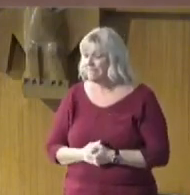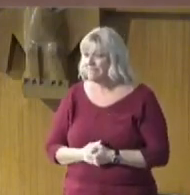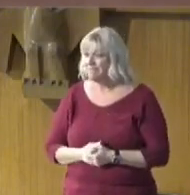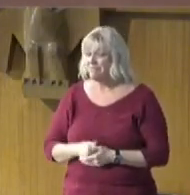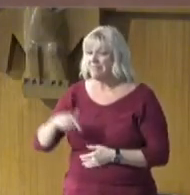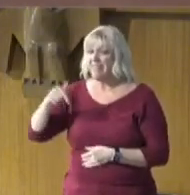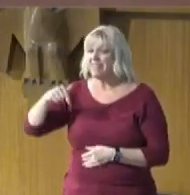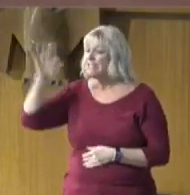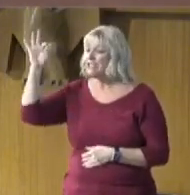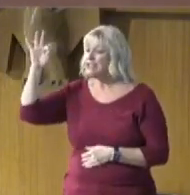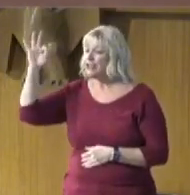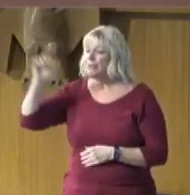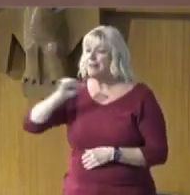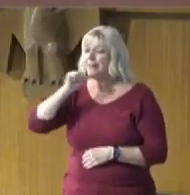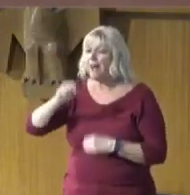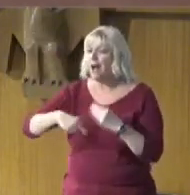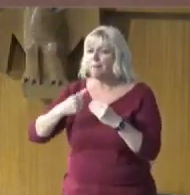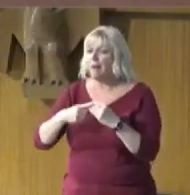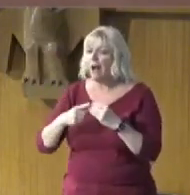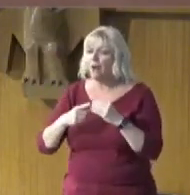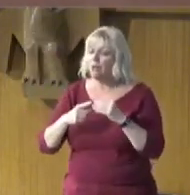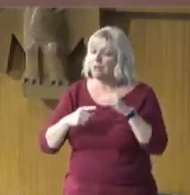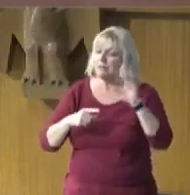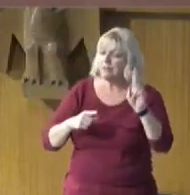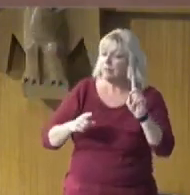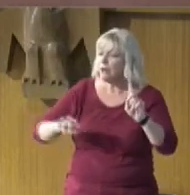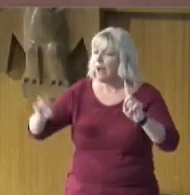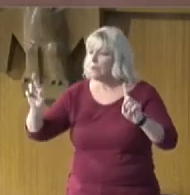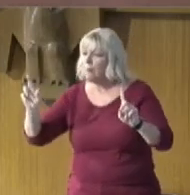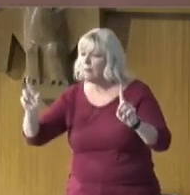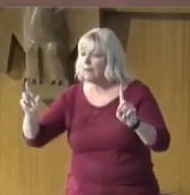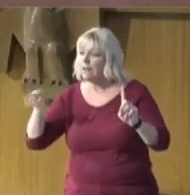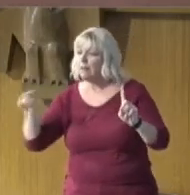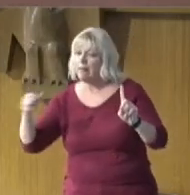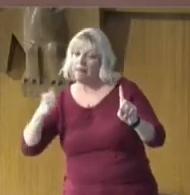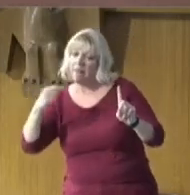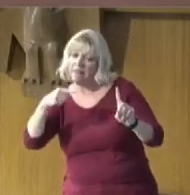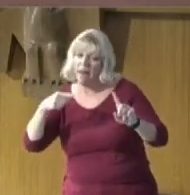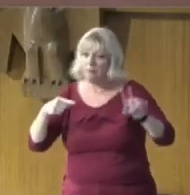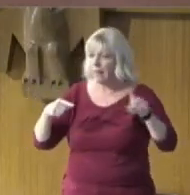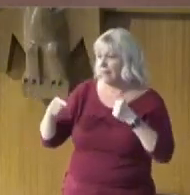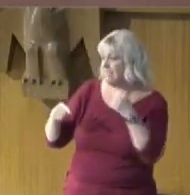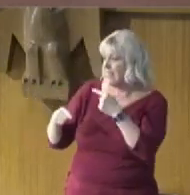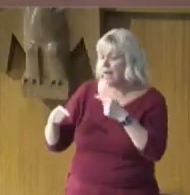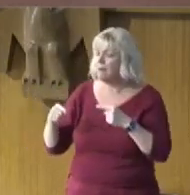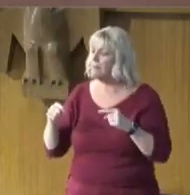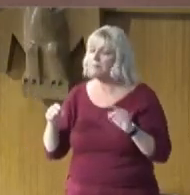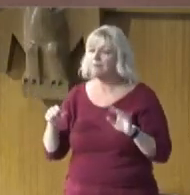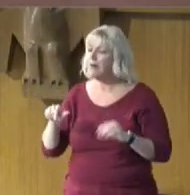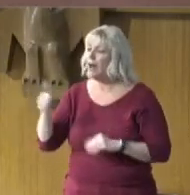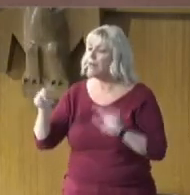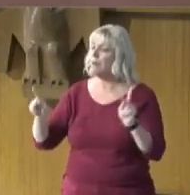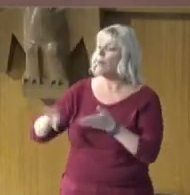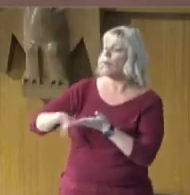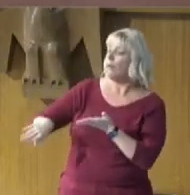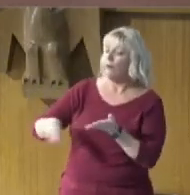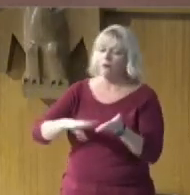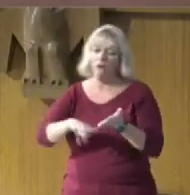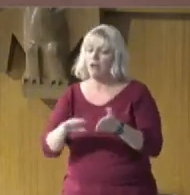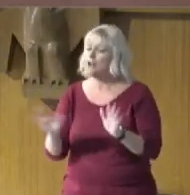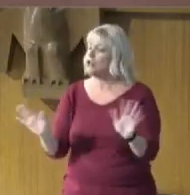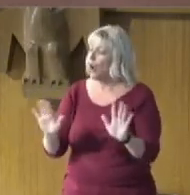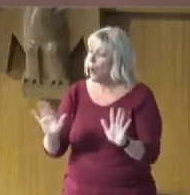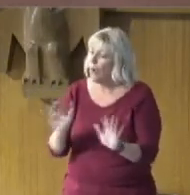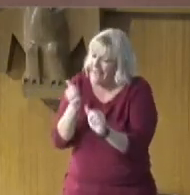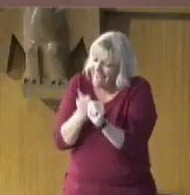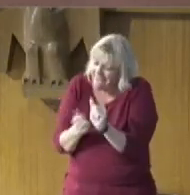sermon about how one party needs to love their enemies and the other does not. This is a sermon about how all of us need to learn how to